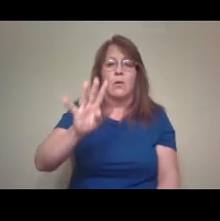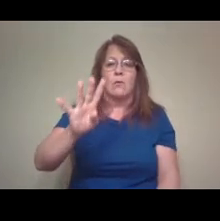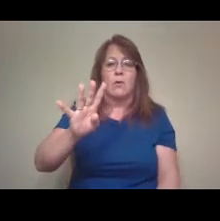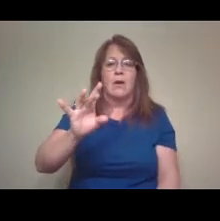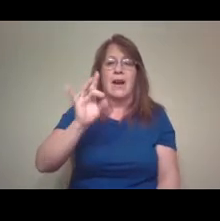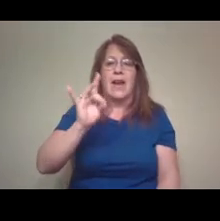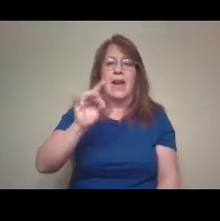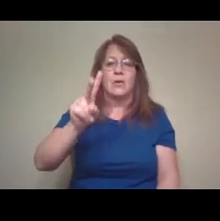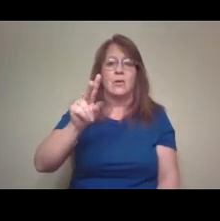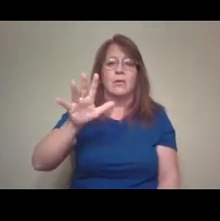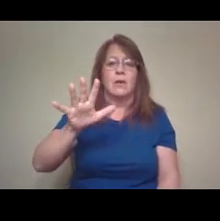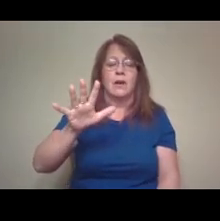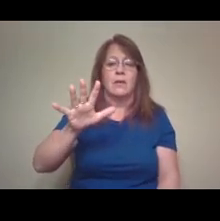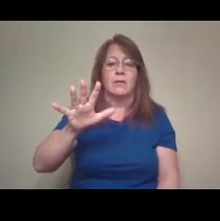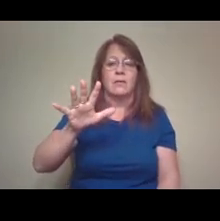1-844-825-8225.